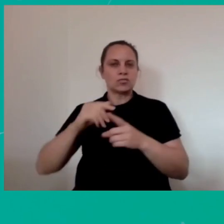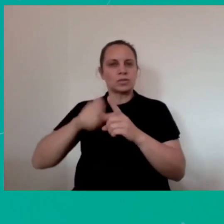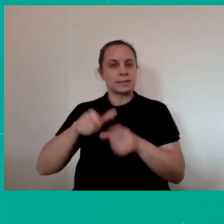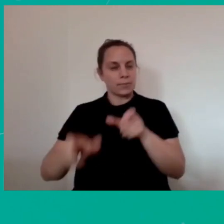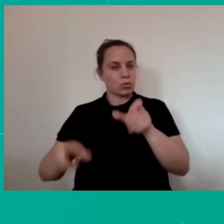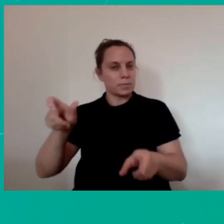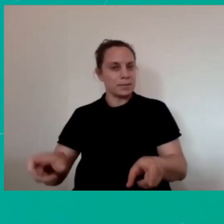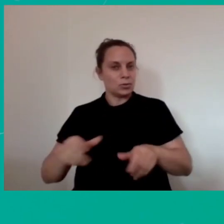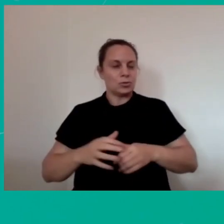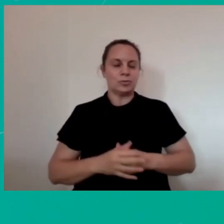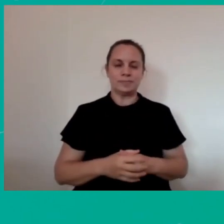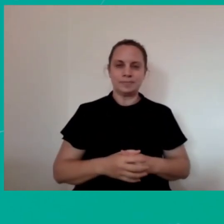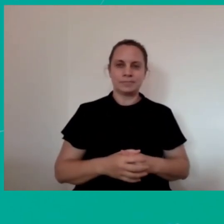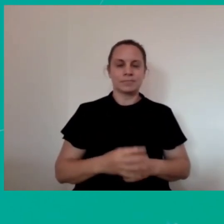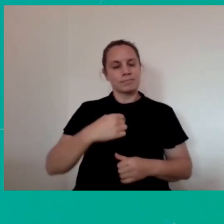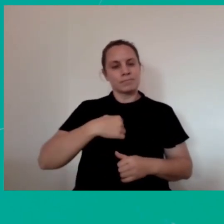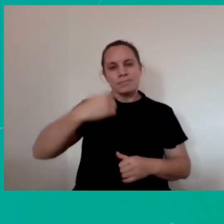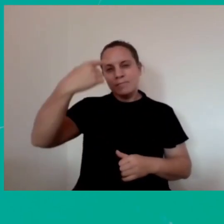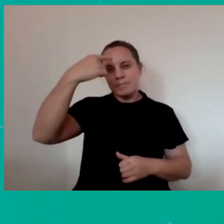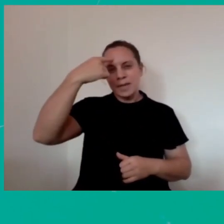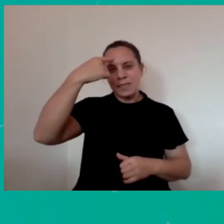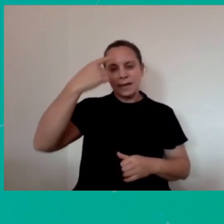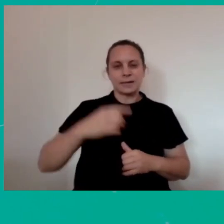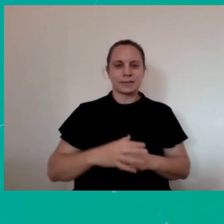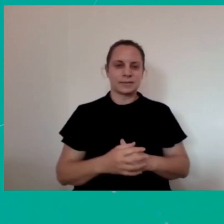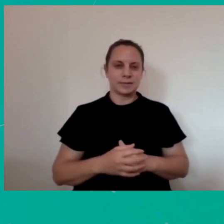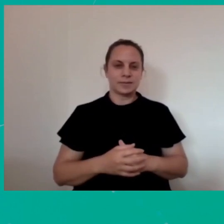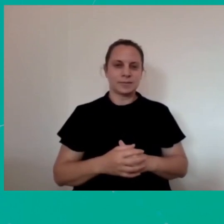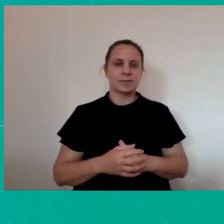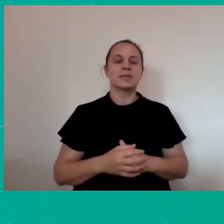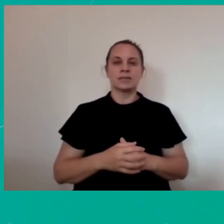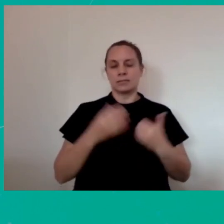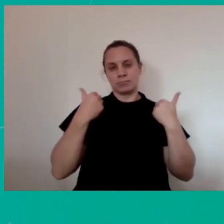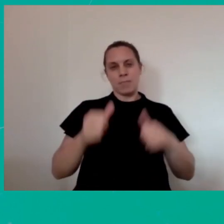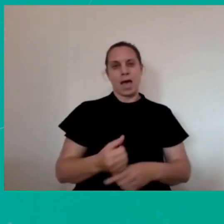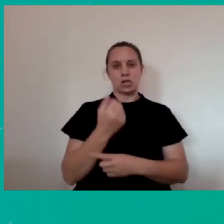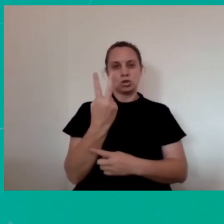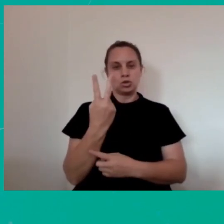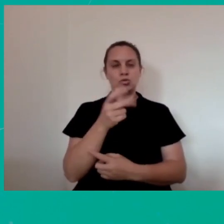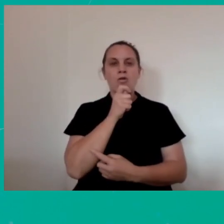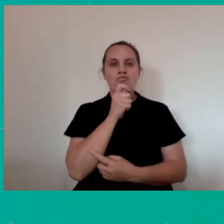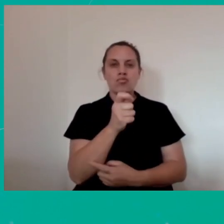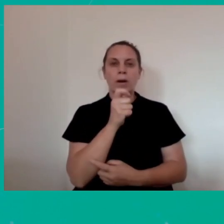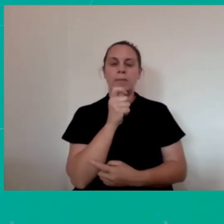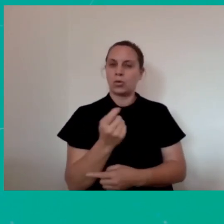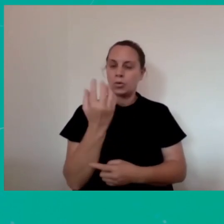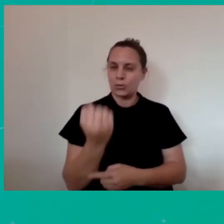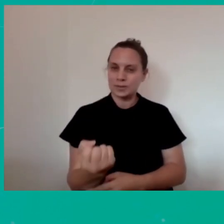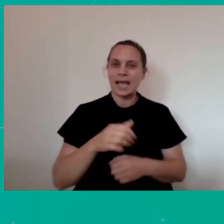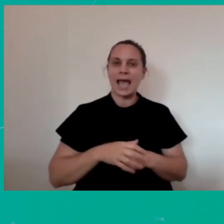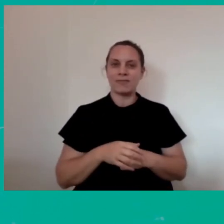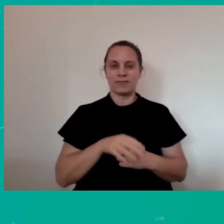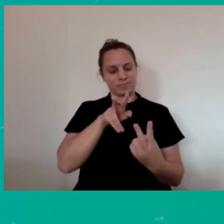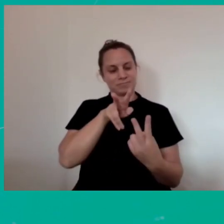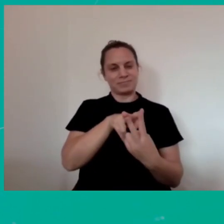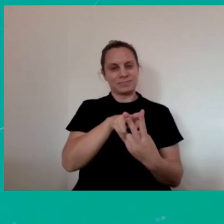I think it is the fact that we have two reports is absolutely crucial to